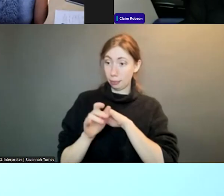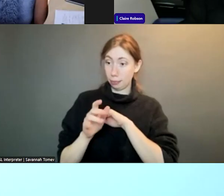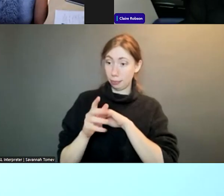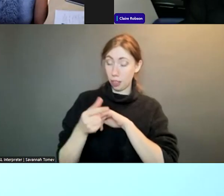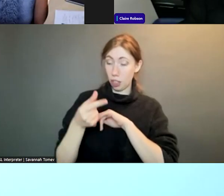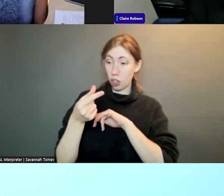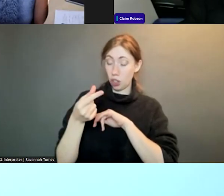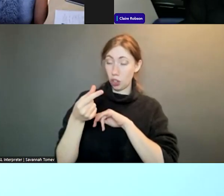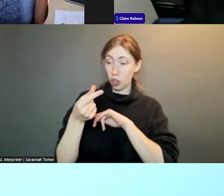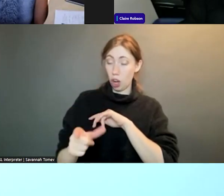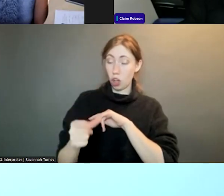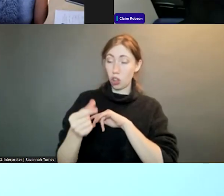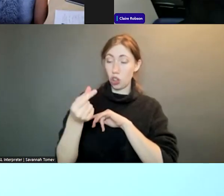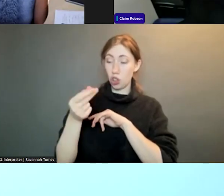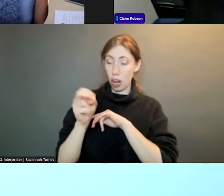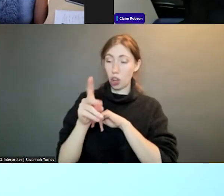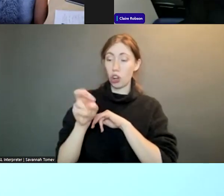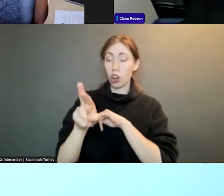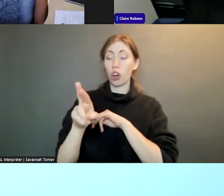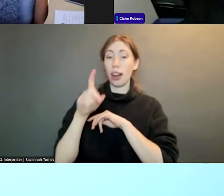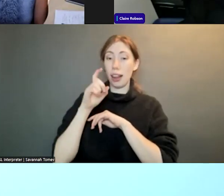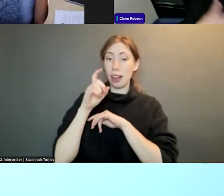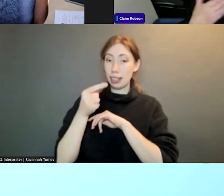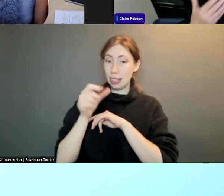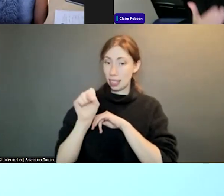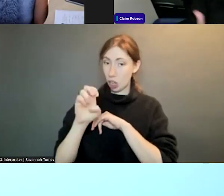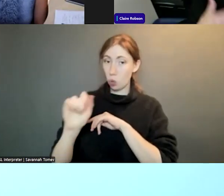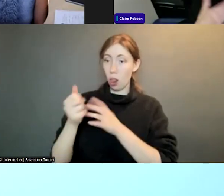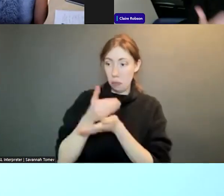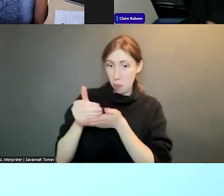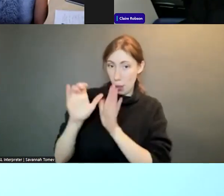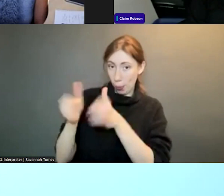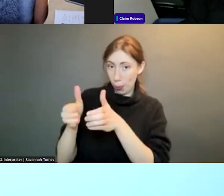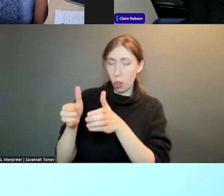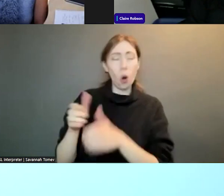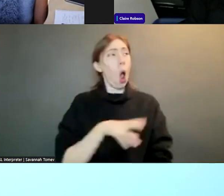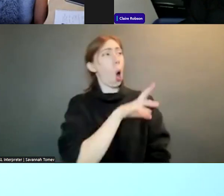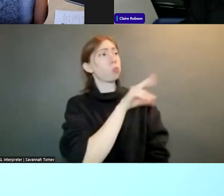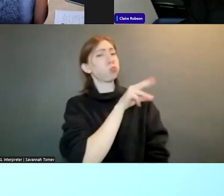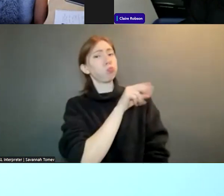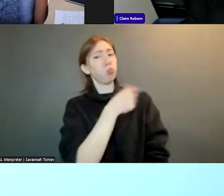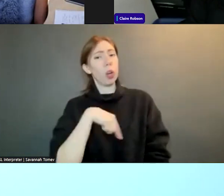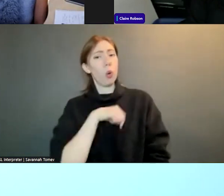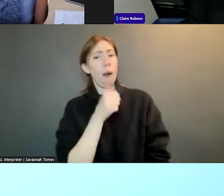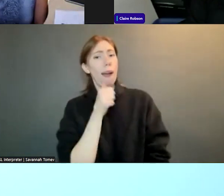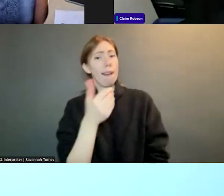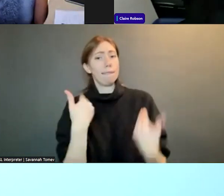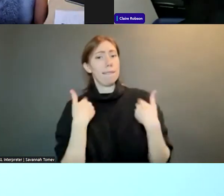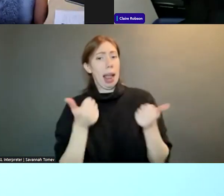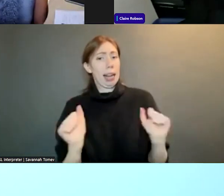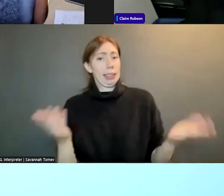none. They all said, no, we don't have any. So the chicken and the egg again, it's tempting not